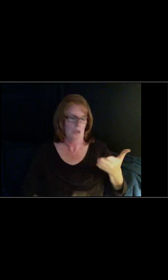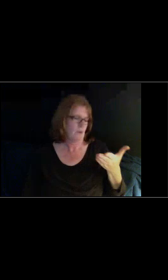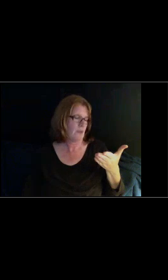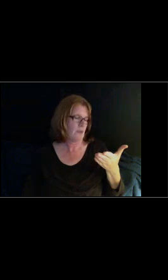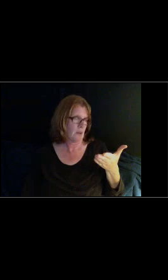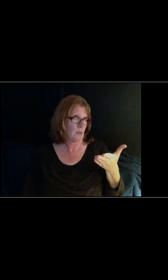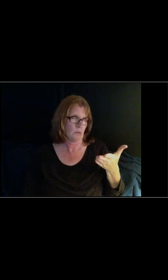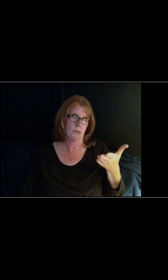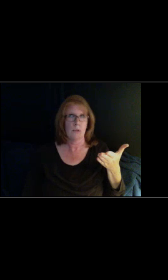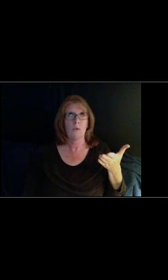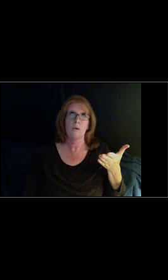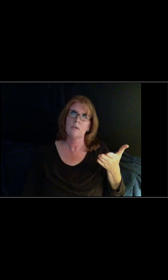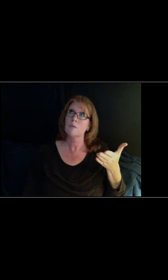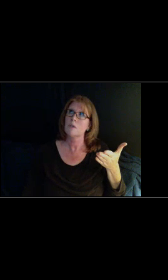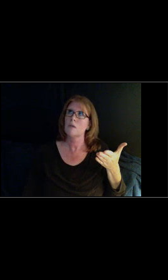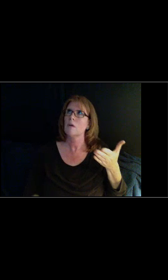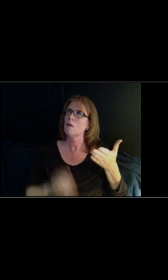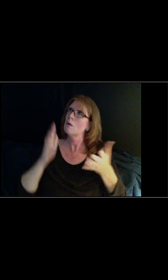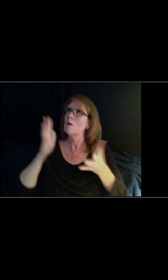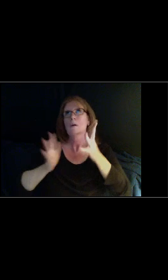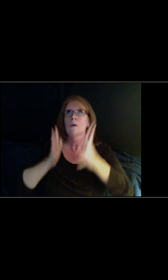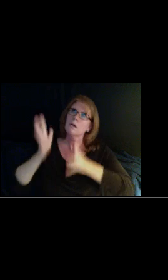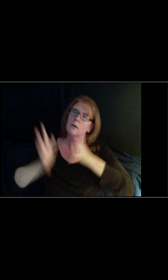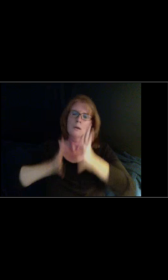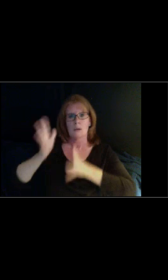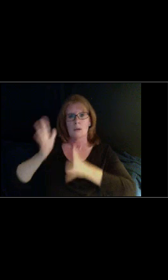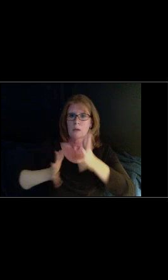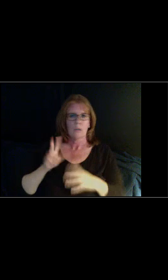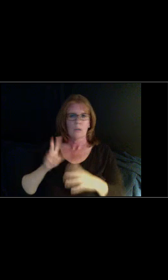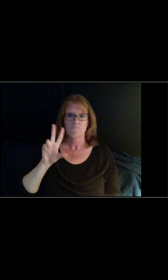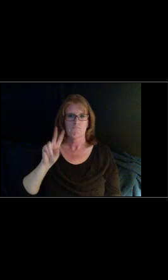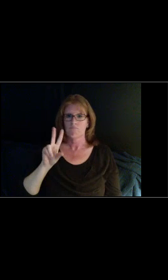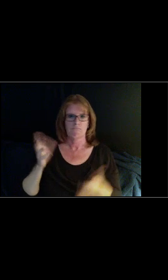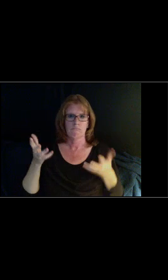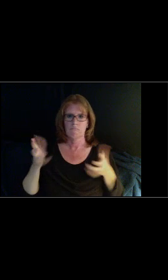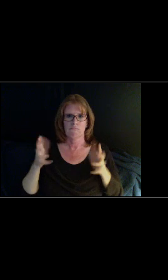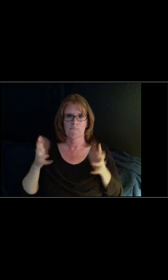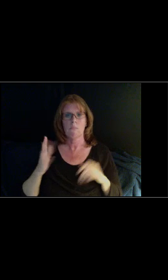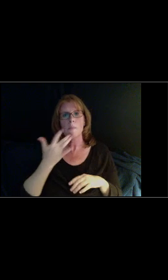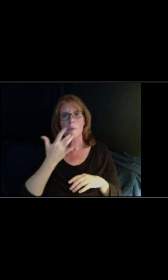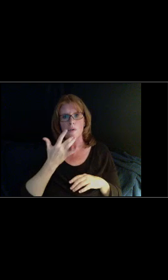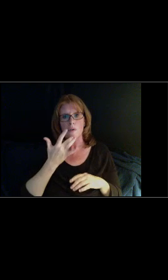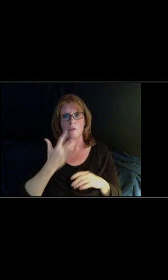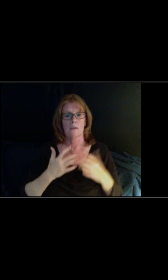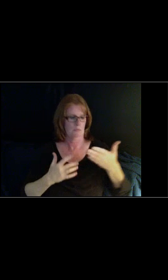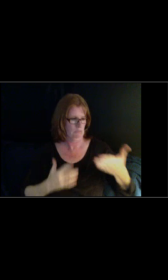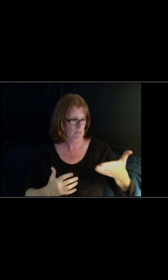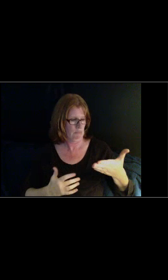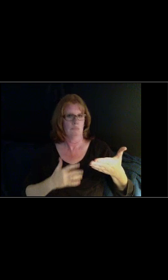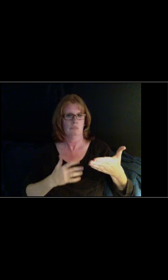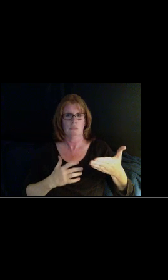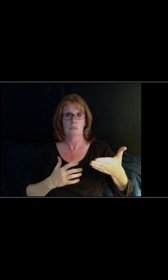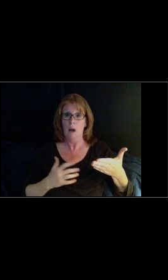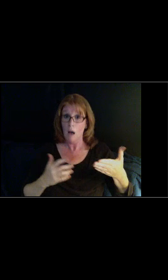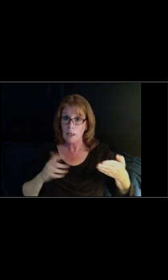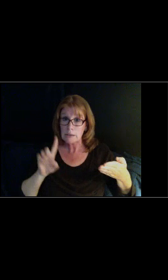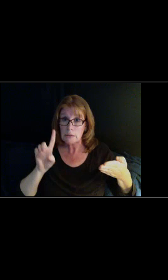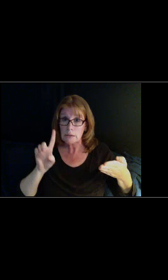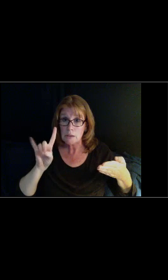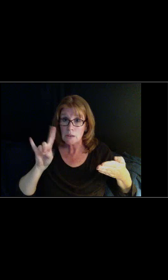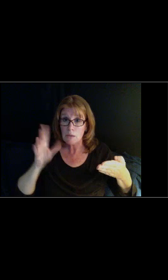to base it just on my English literature and my English PhD and things like that. That was not what I wanted to